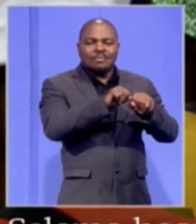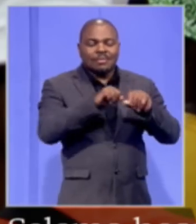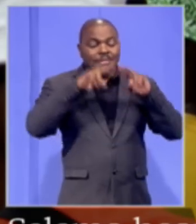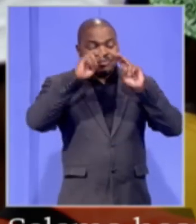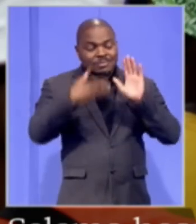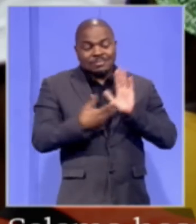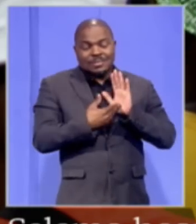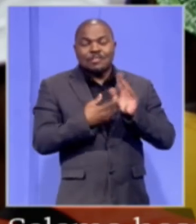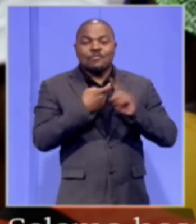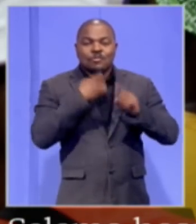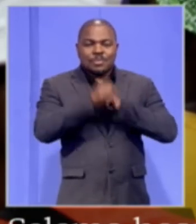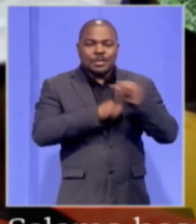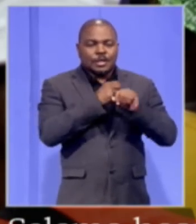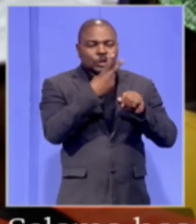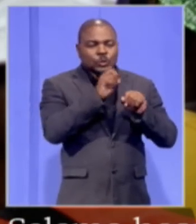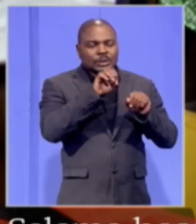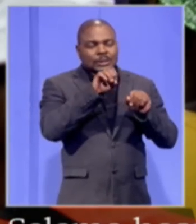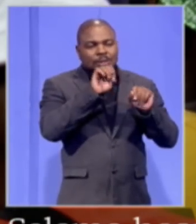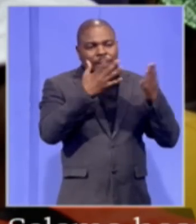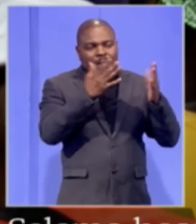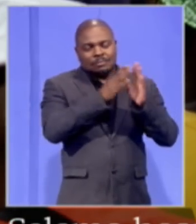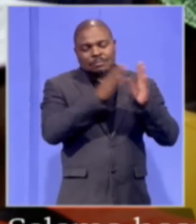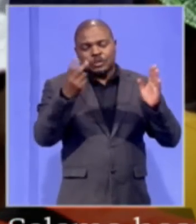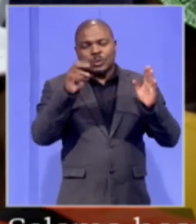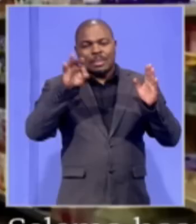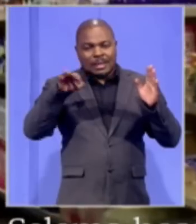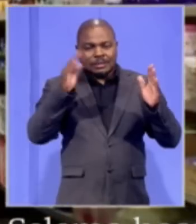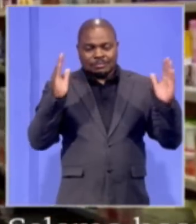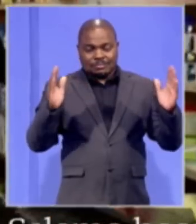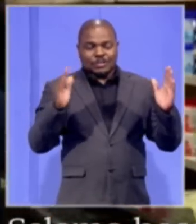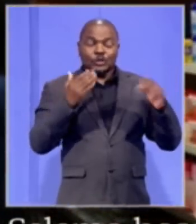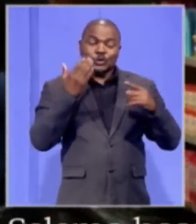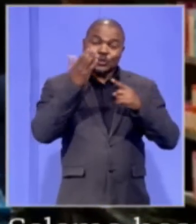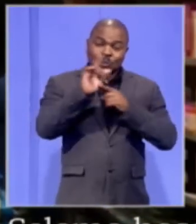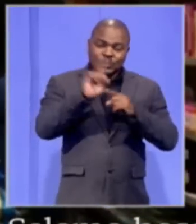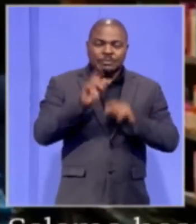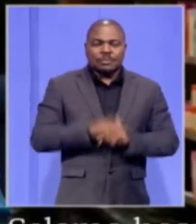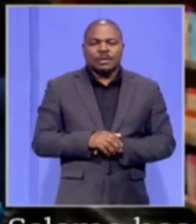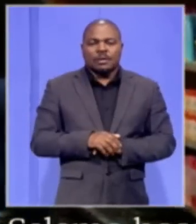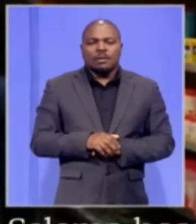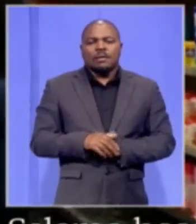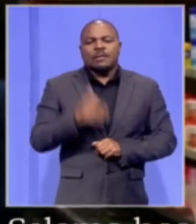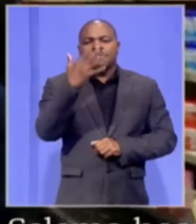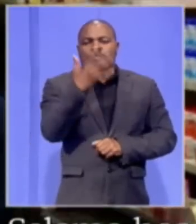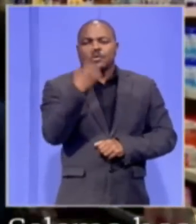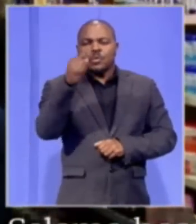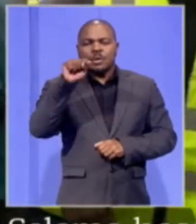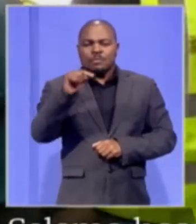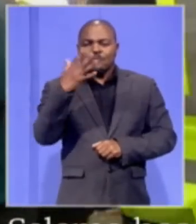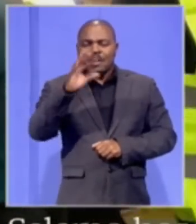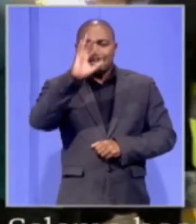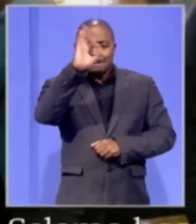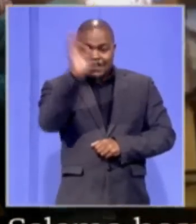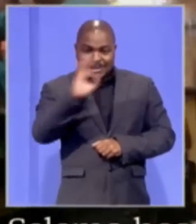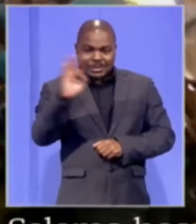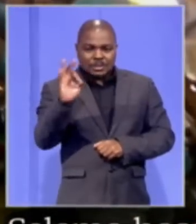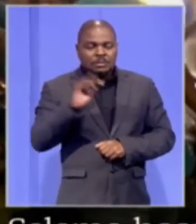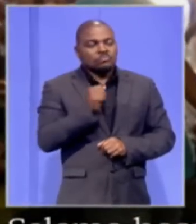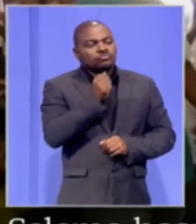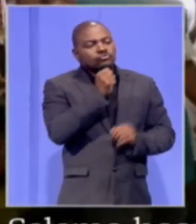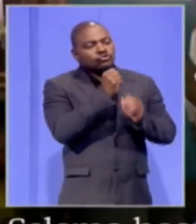tsa 2010 le 2013 tse bontshitseng hore diperesente tse 55.5 ya dikgwebo